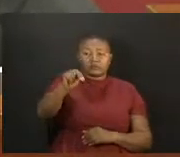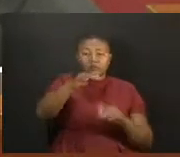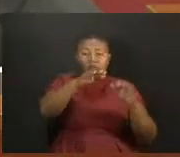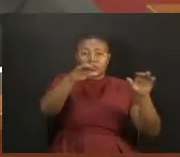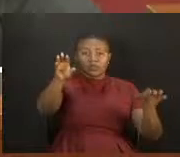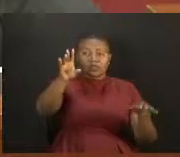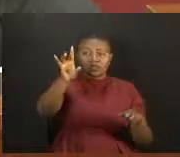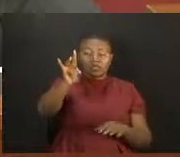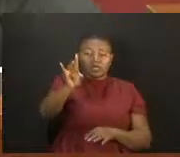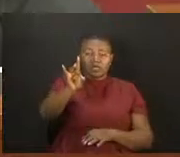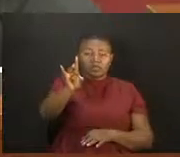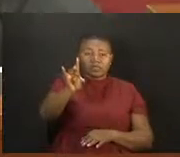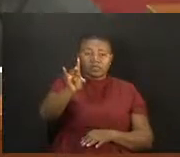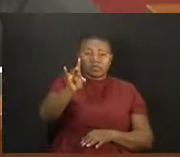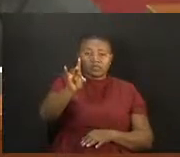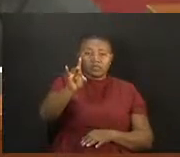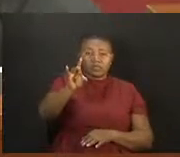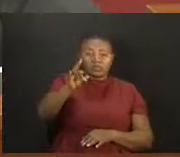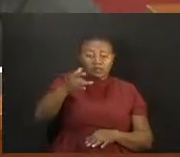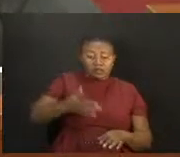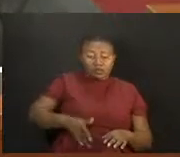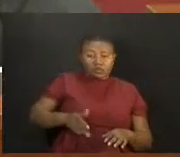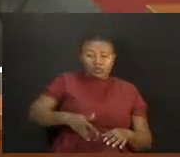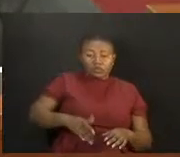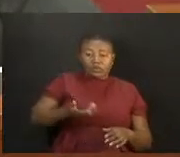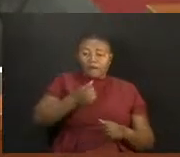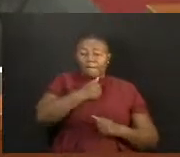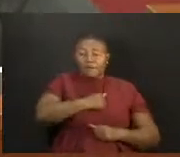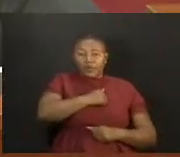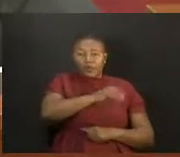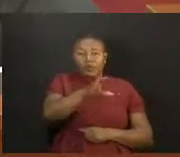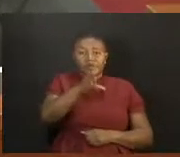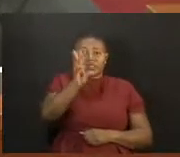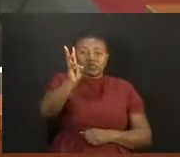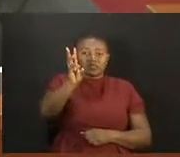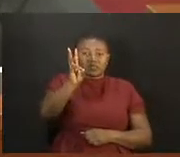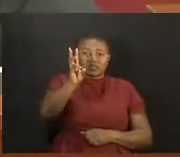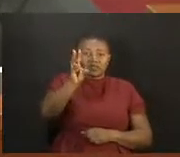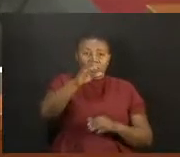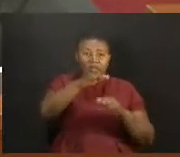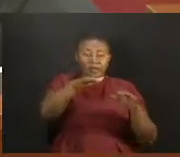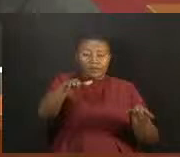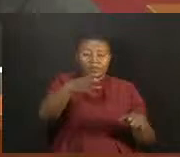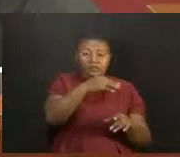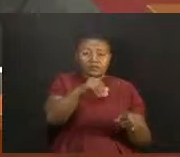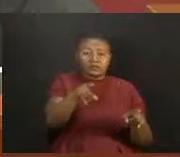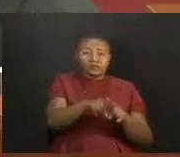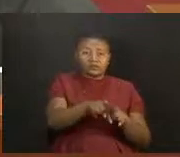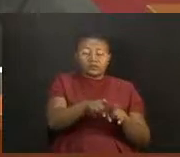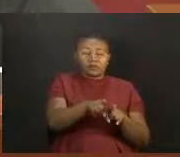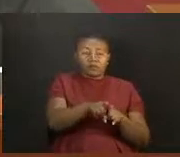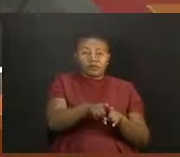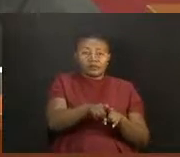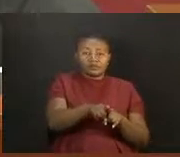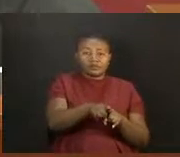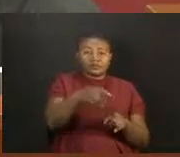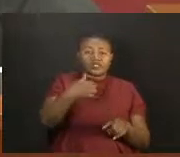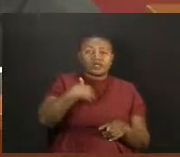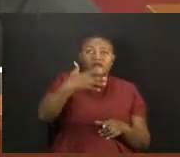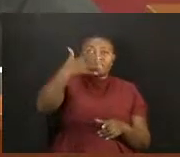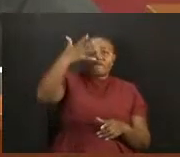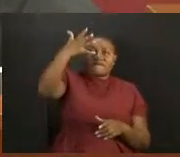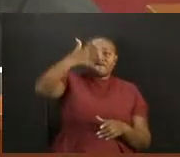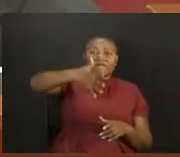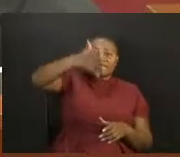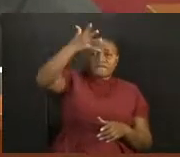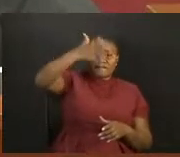6 floors, and the podium that houses 5 car park floors under